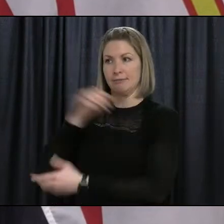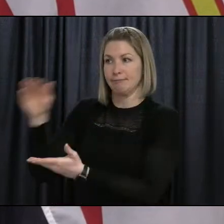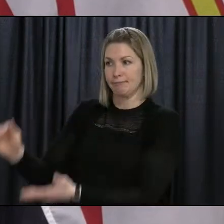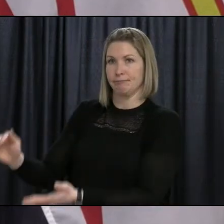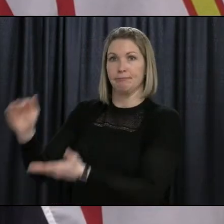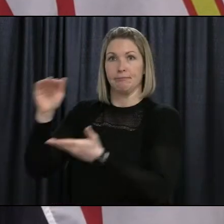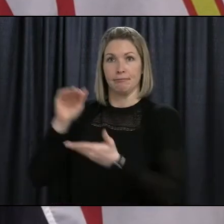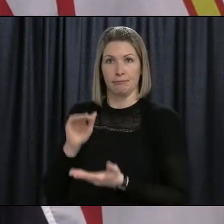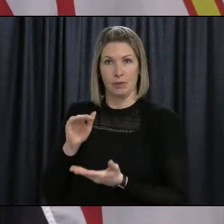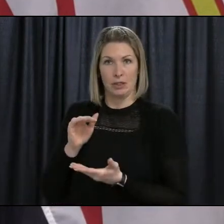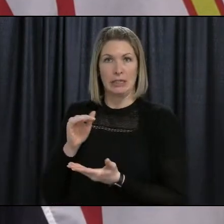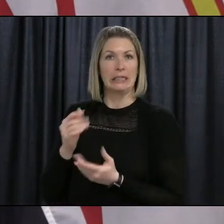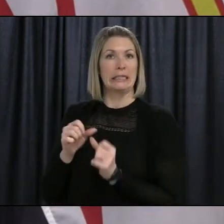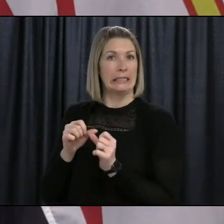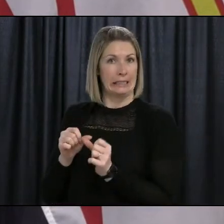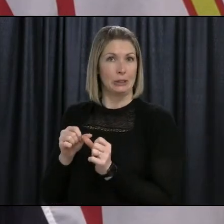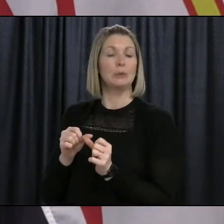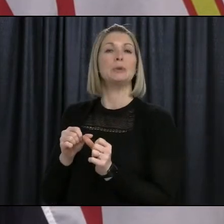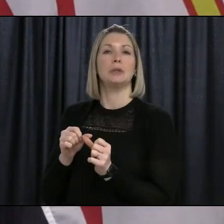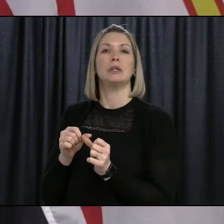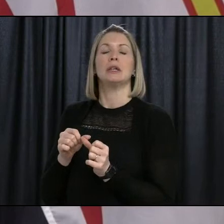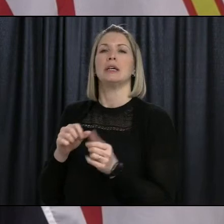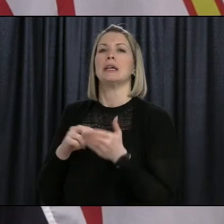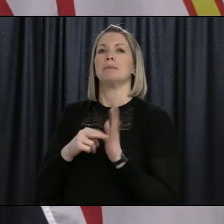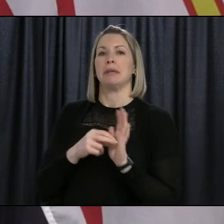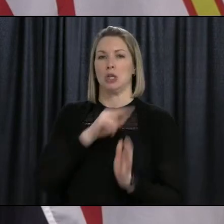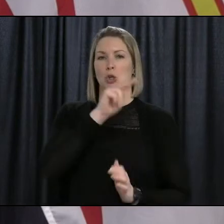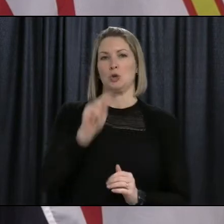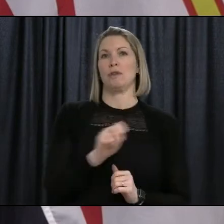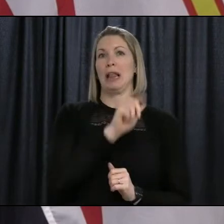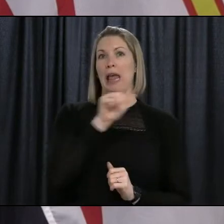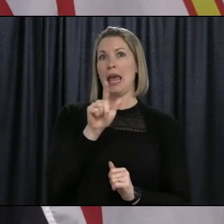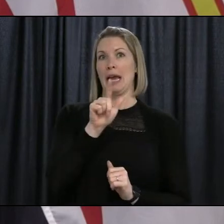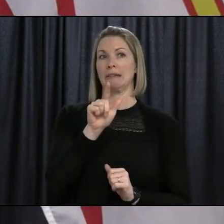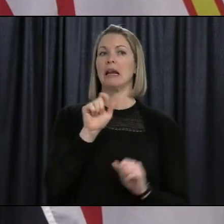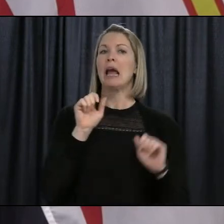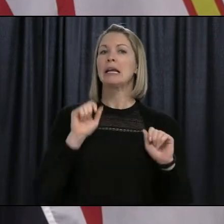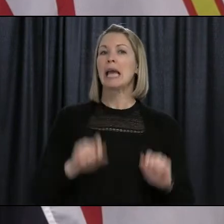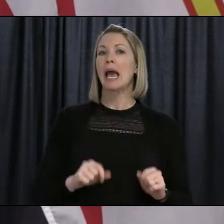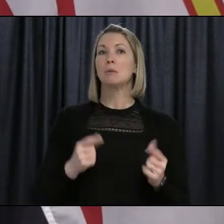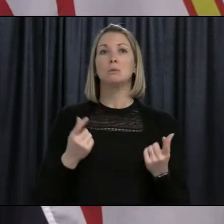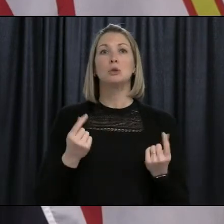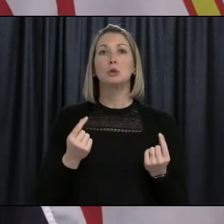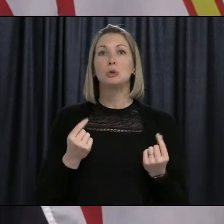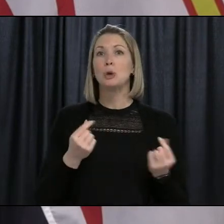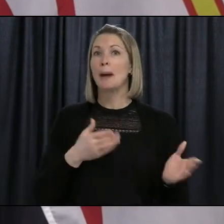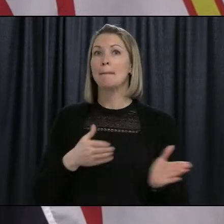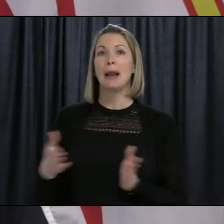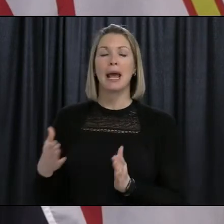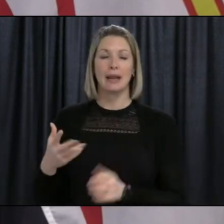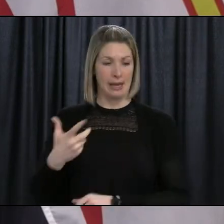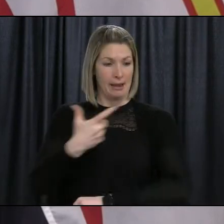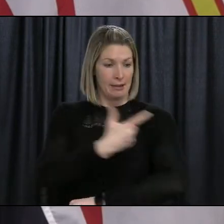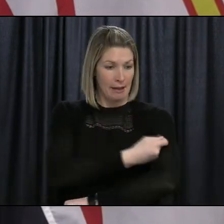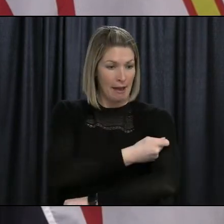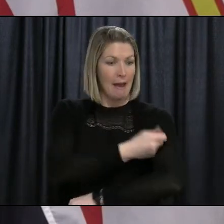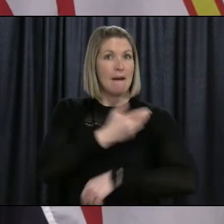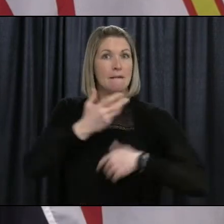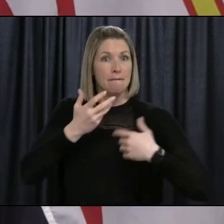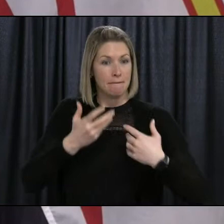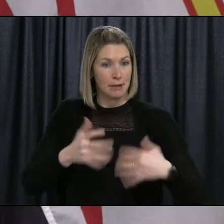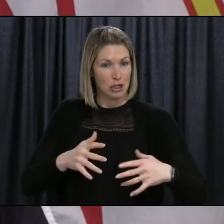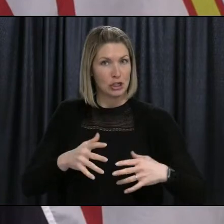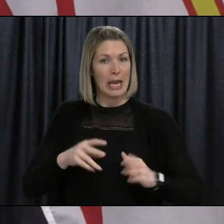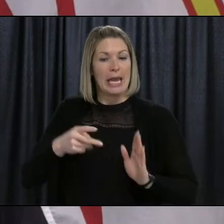today that Newfoundland and Labrador extend the interval between first and second doses of COVID-19 vaccine to 4 months.